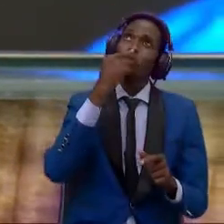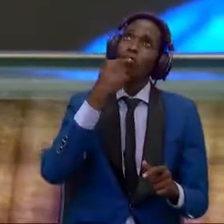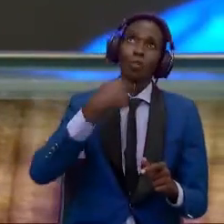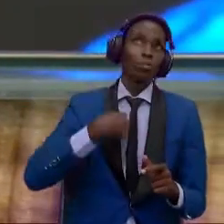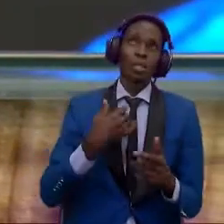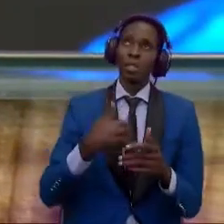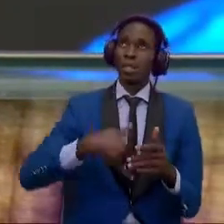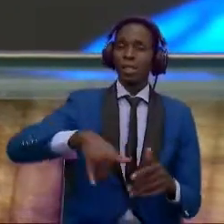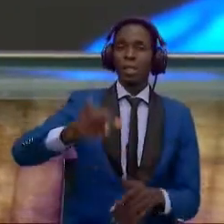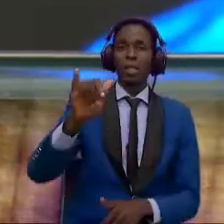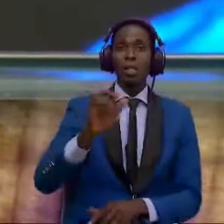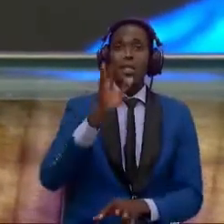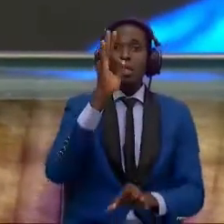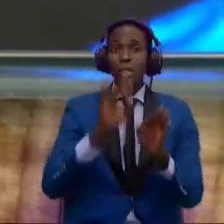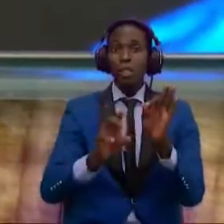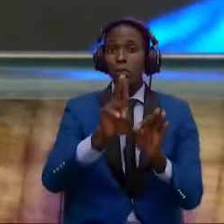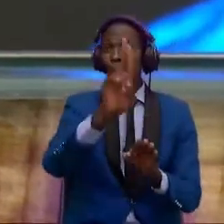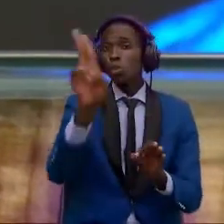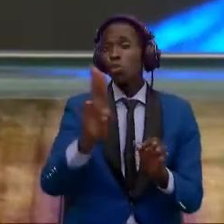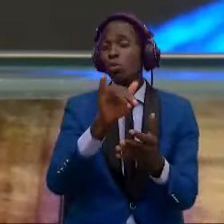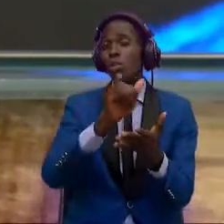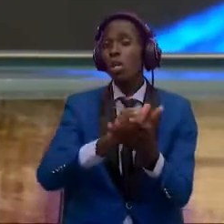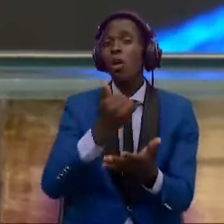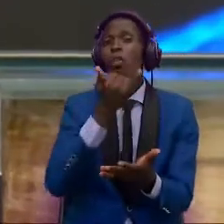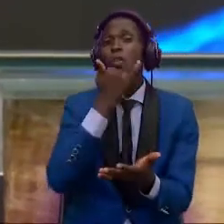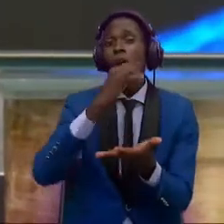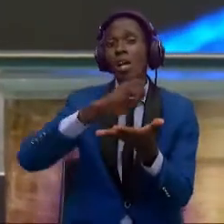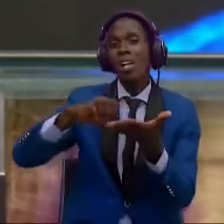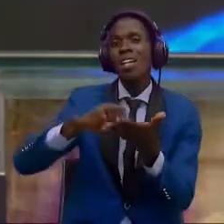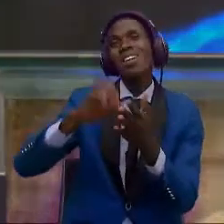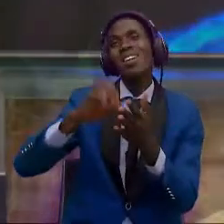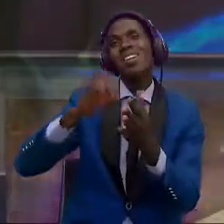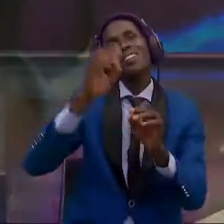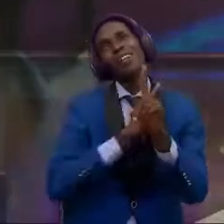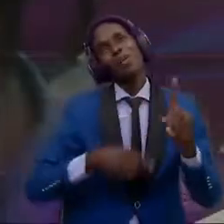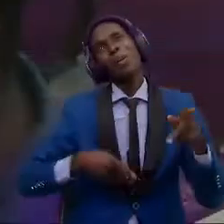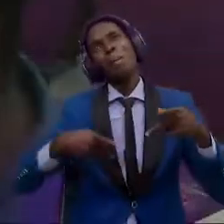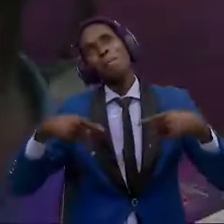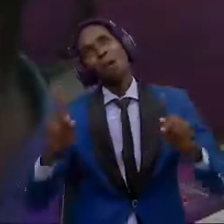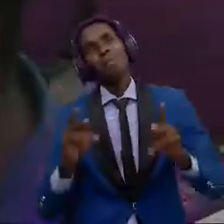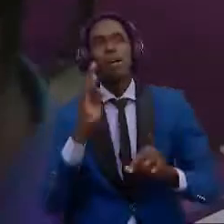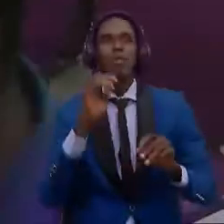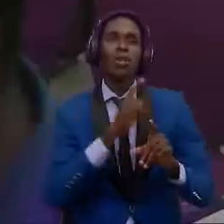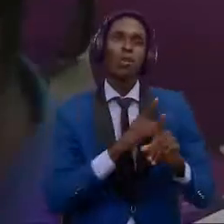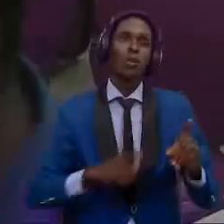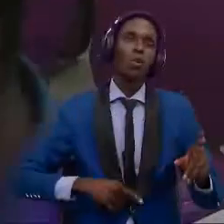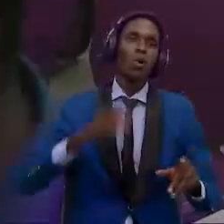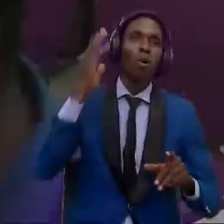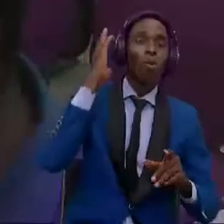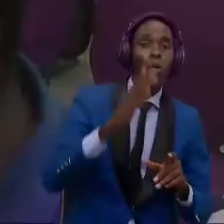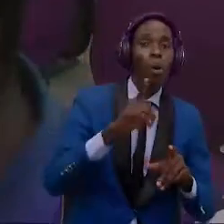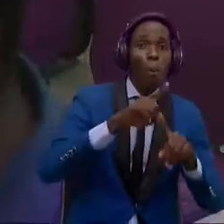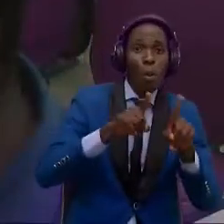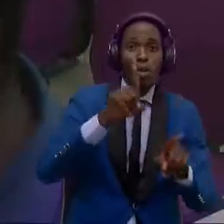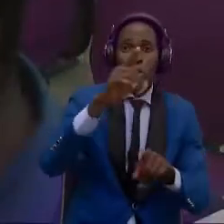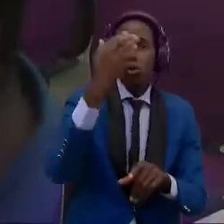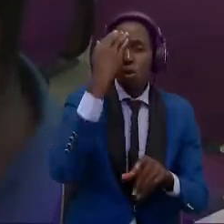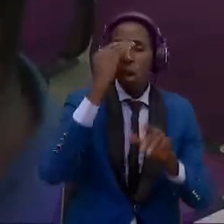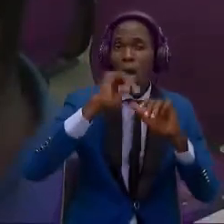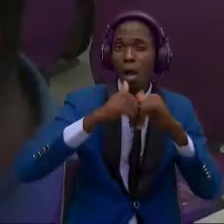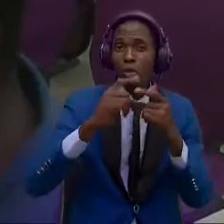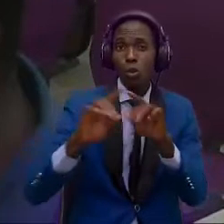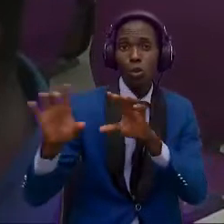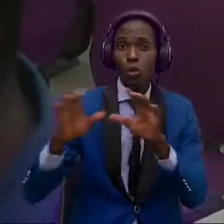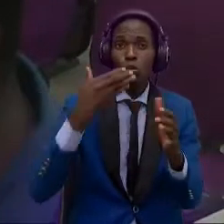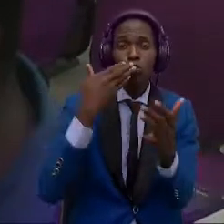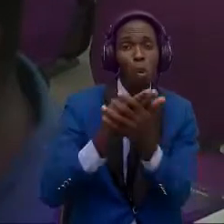if you're using that excuse, if the Lord will, if the Lord permits, and you know to do good, and you do